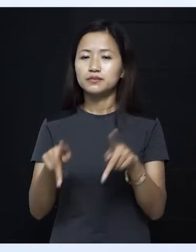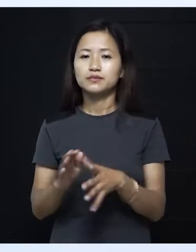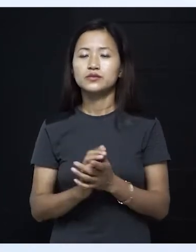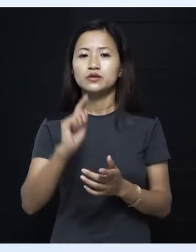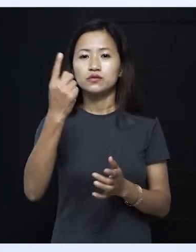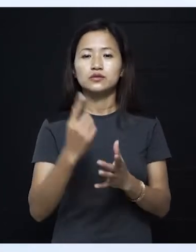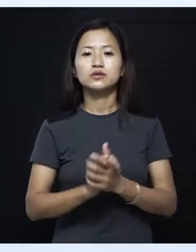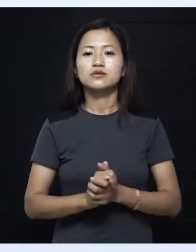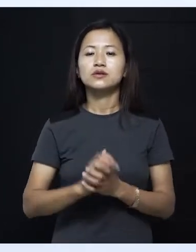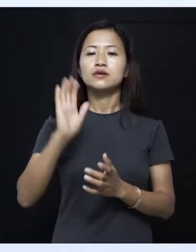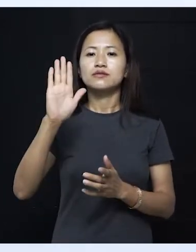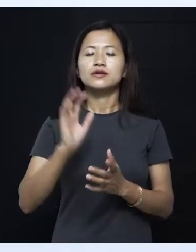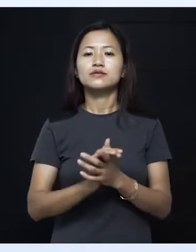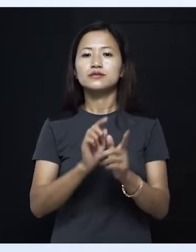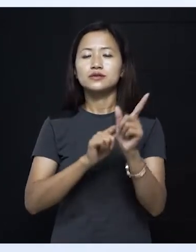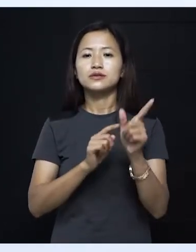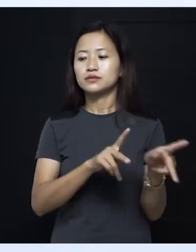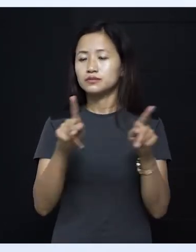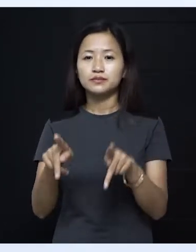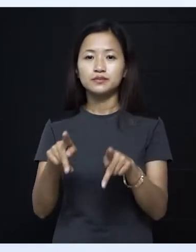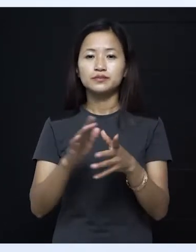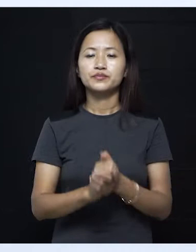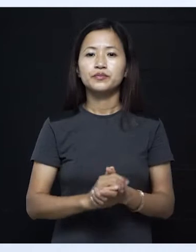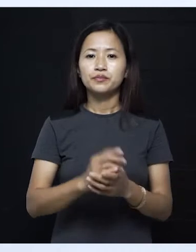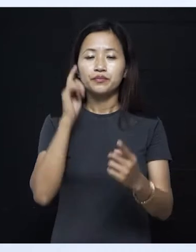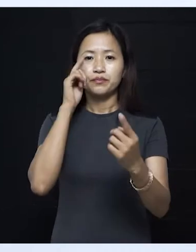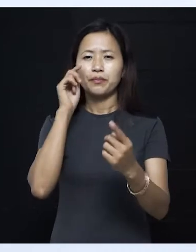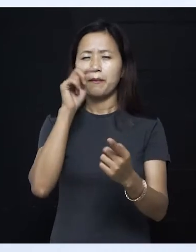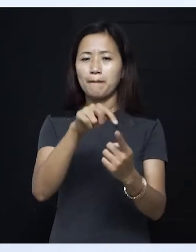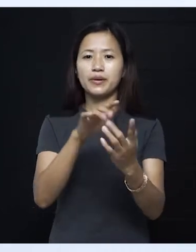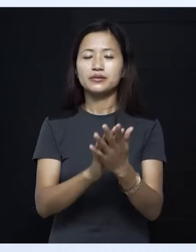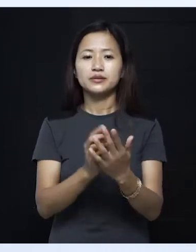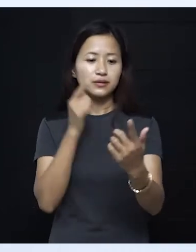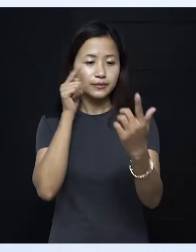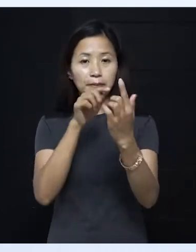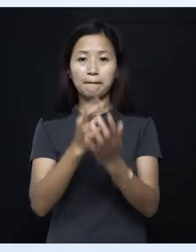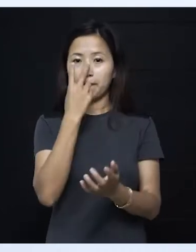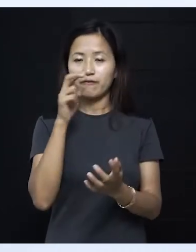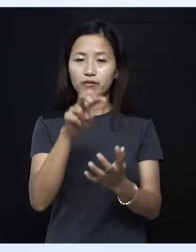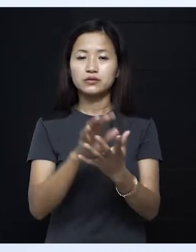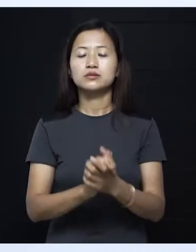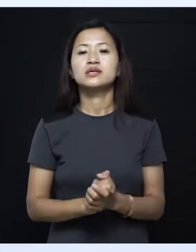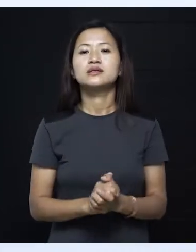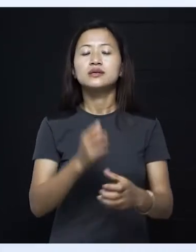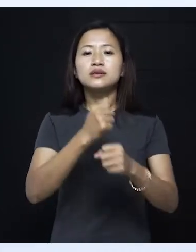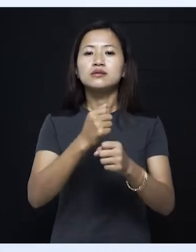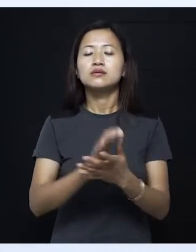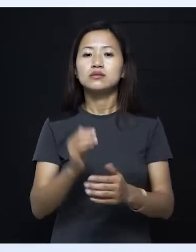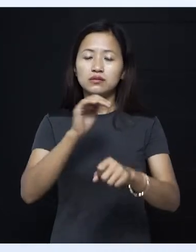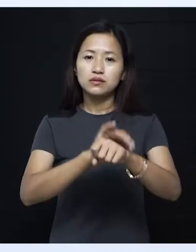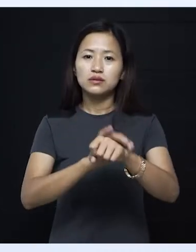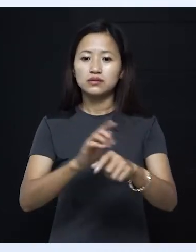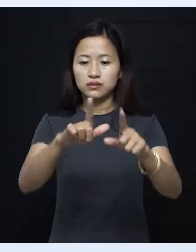So in the first 5-year plan, what happened was the main focus, the government, they put their main focus